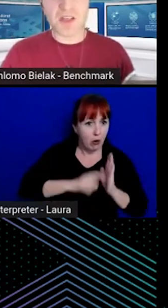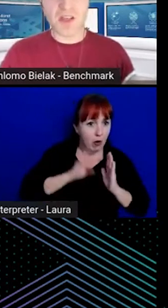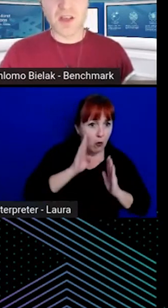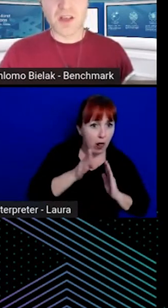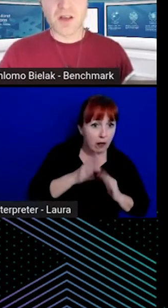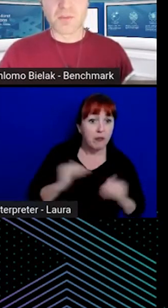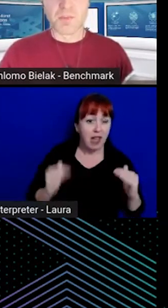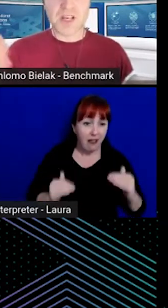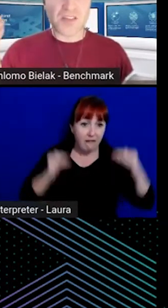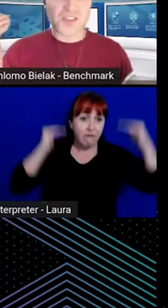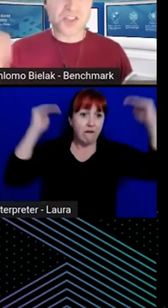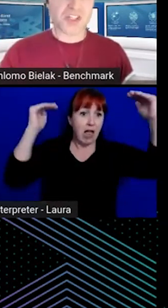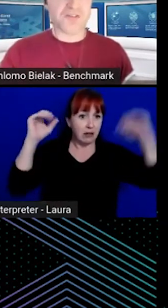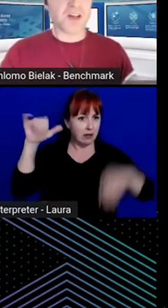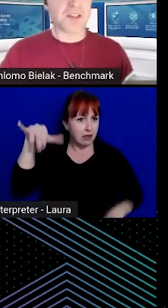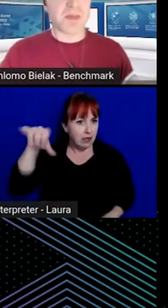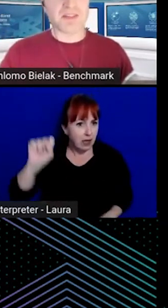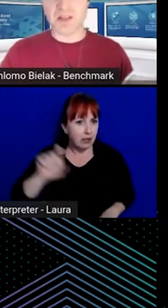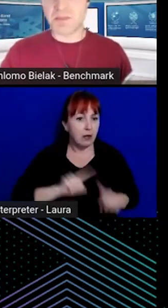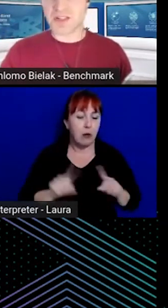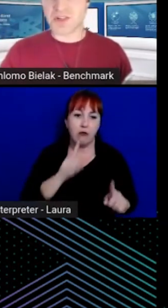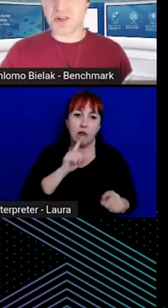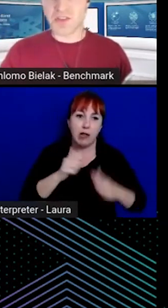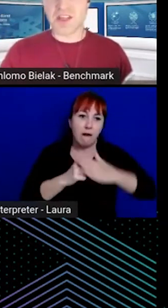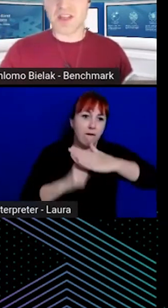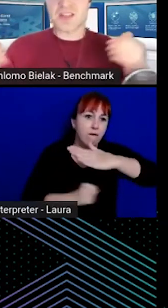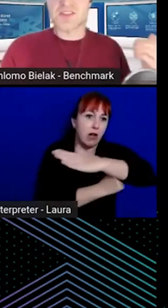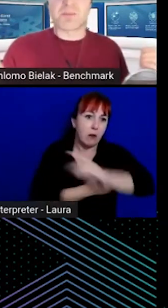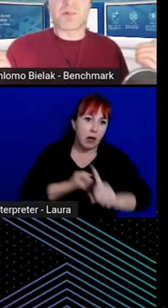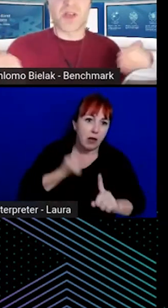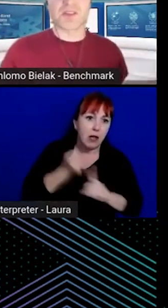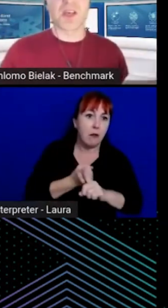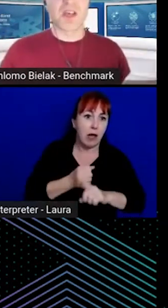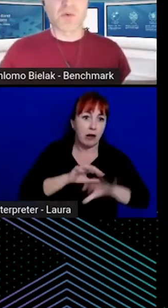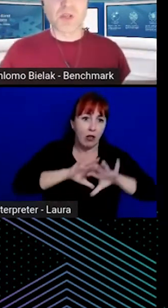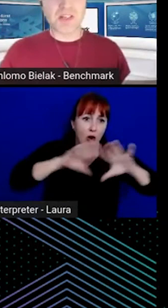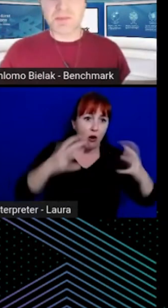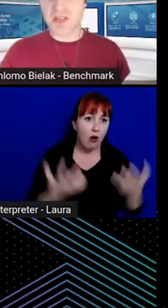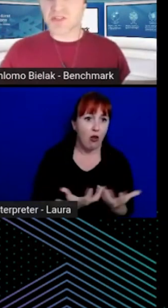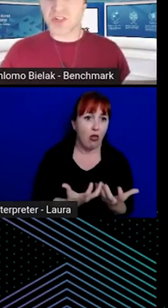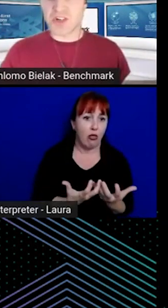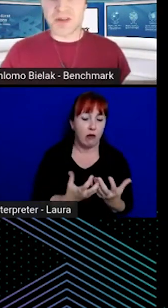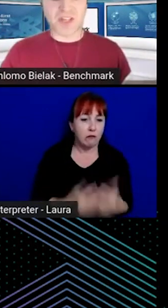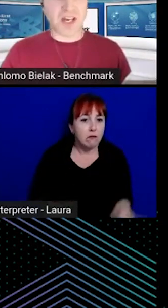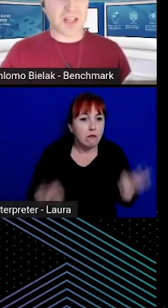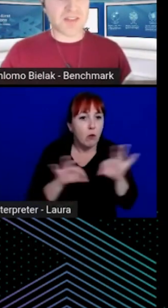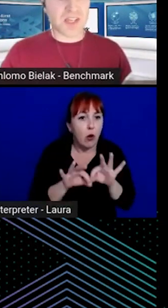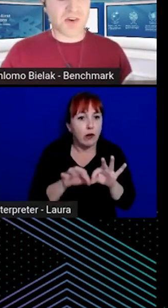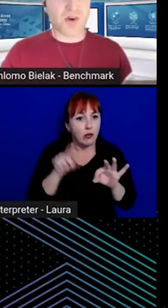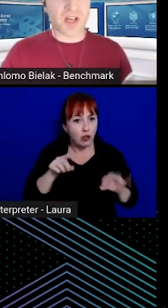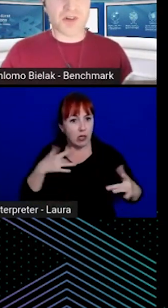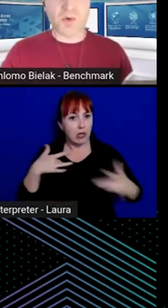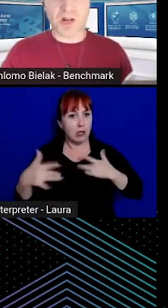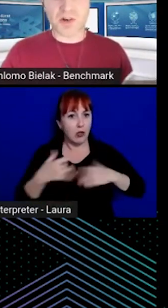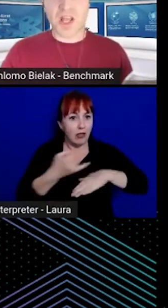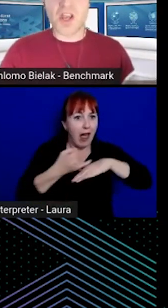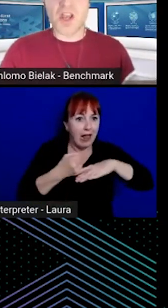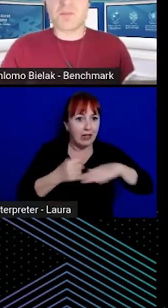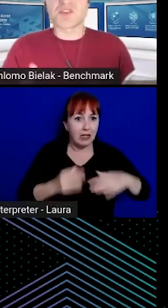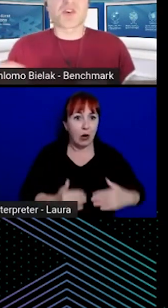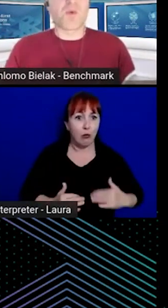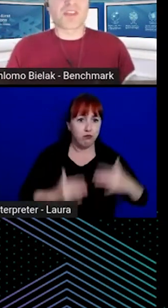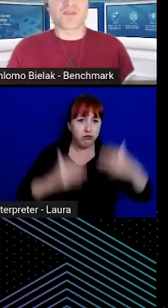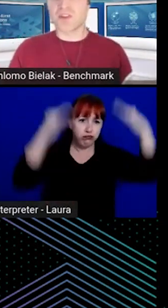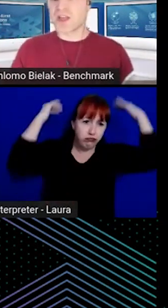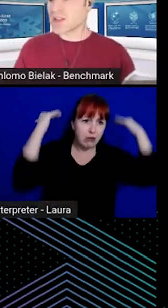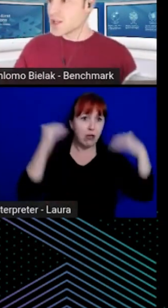advanced, but it has such a fundamental impact to Earth that at some point we need to be concerned about the islands that are going underwater and not